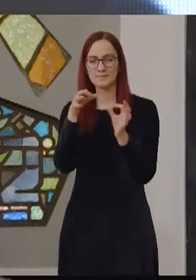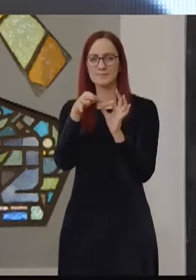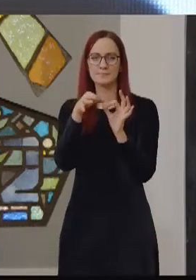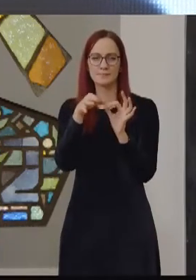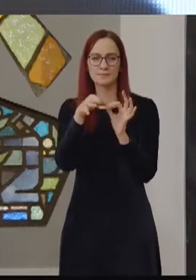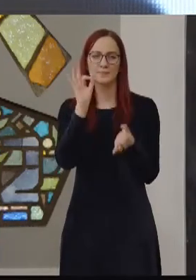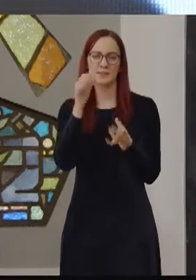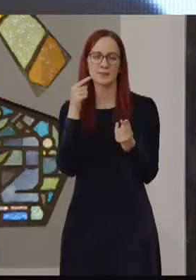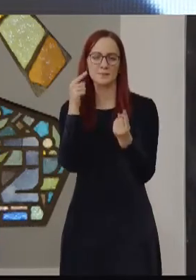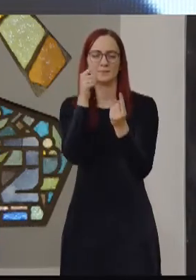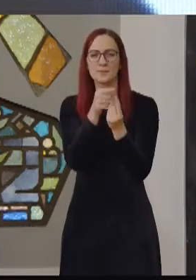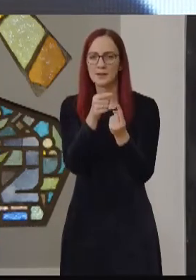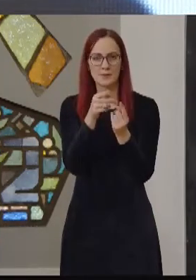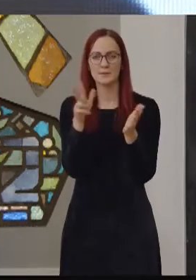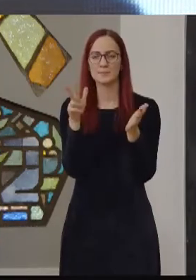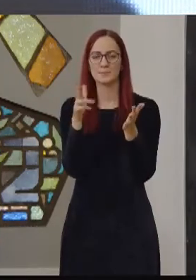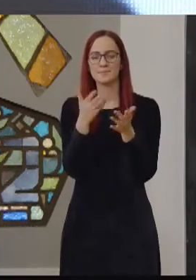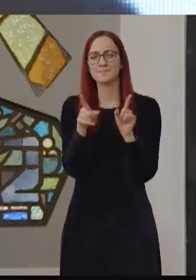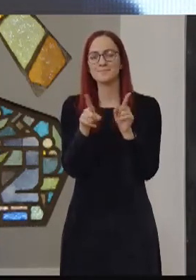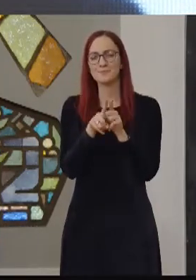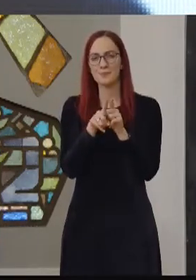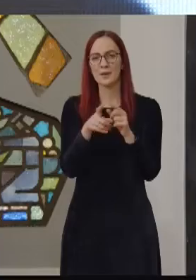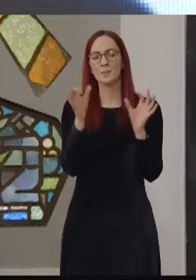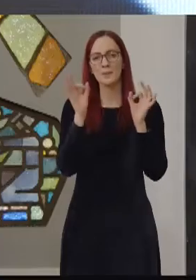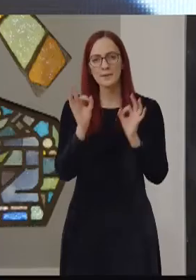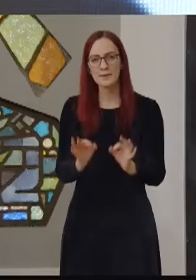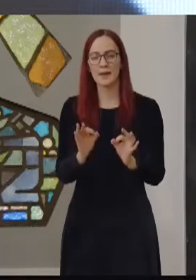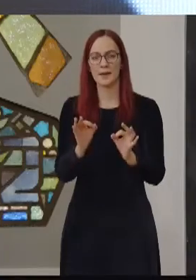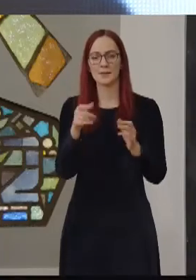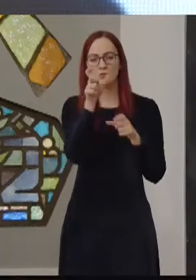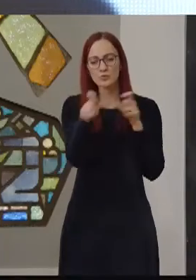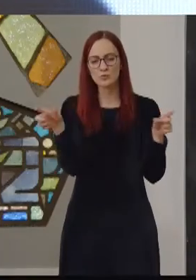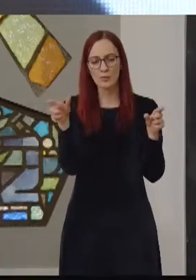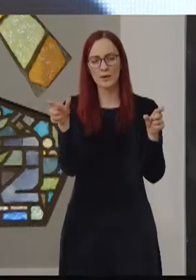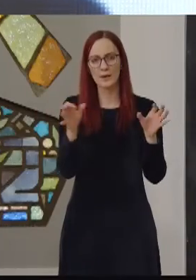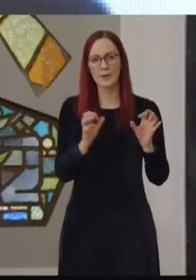convention should not be directly implemented.